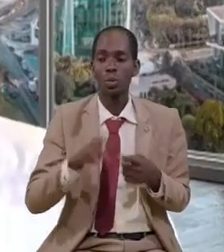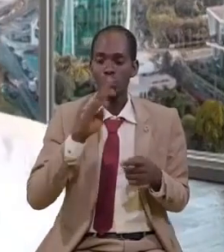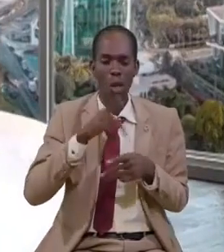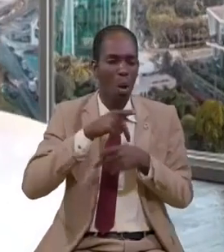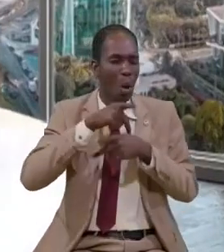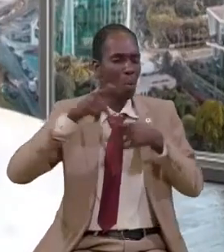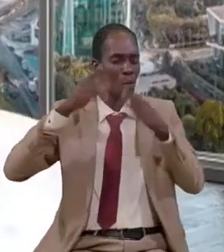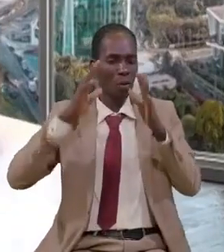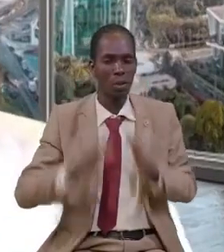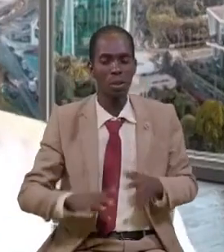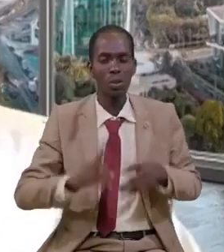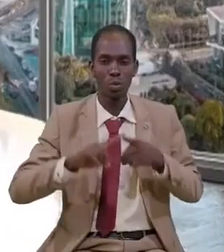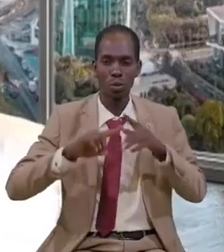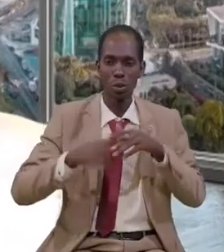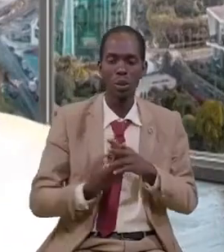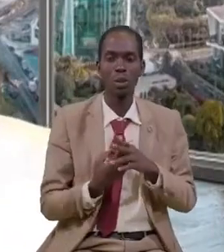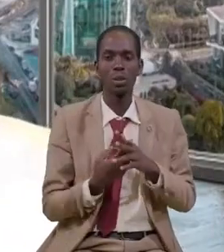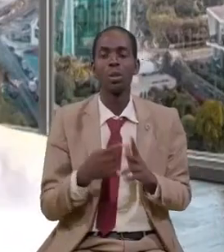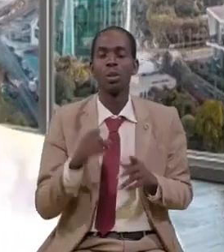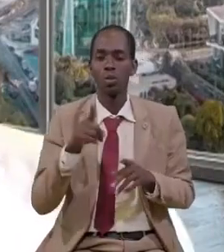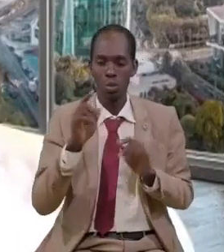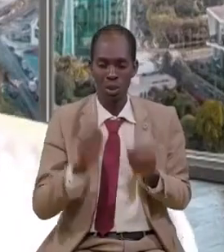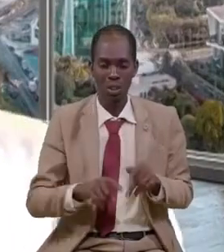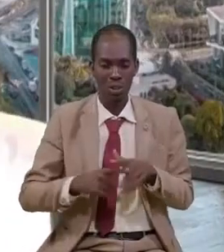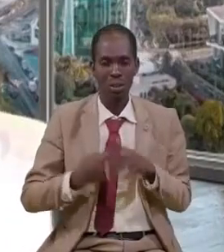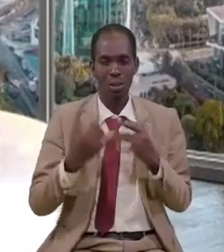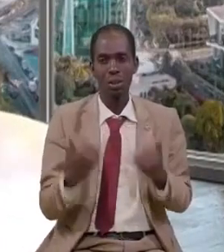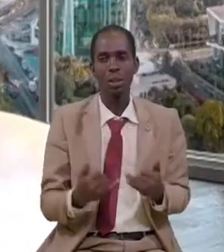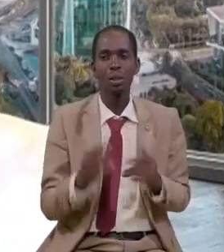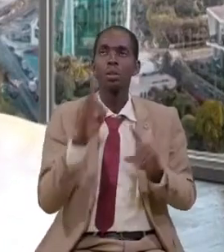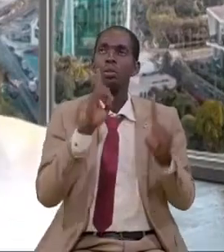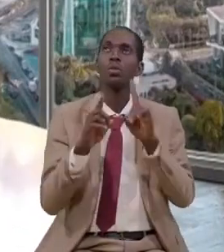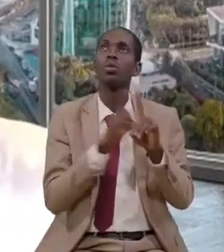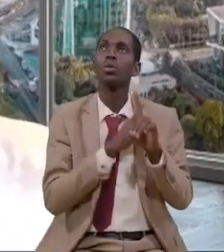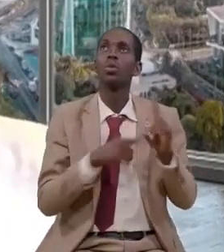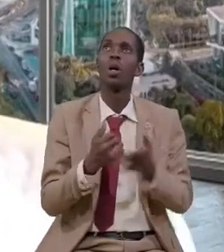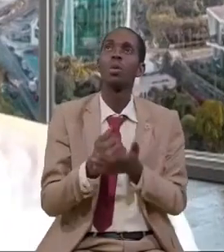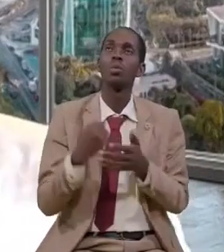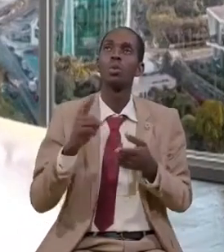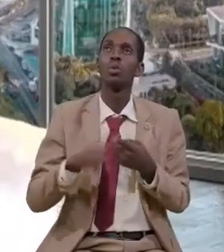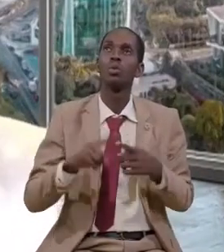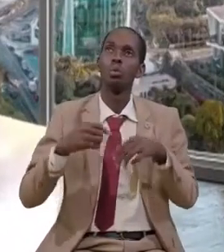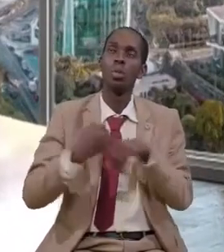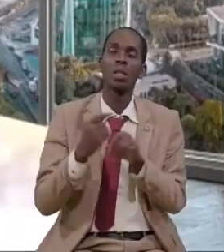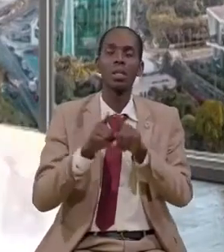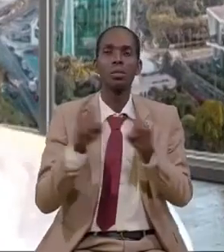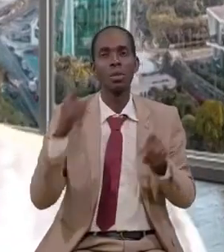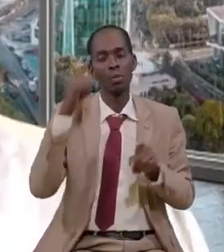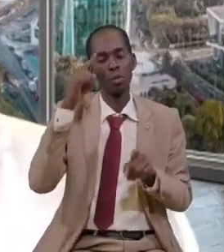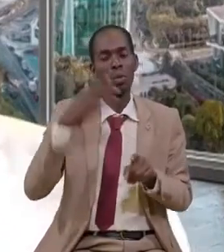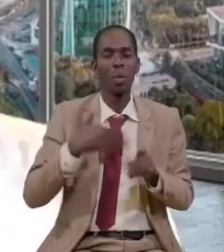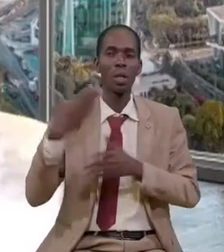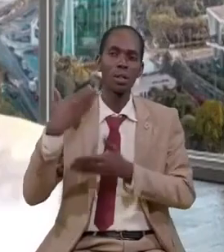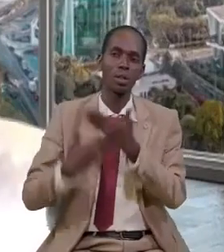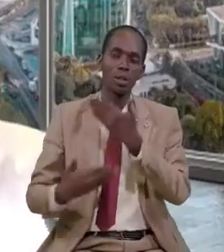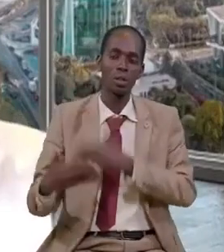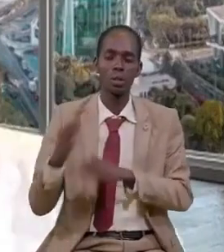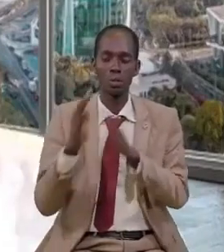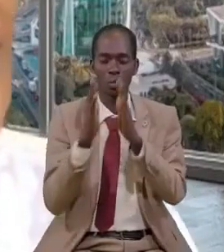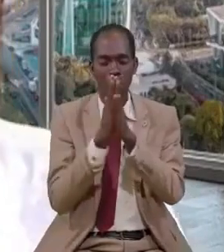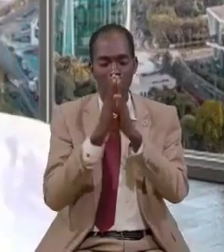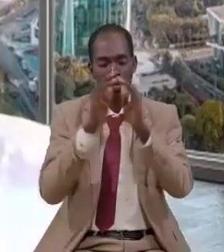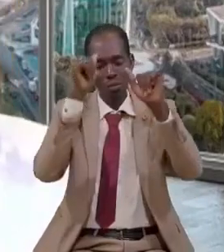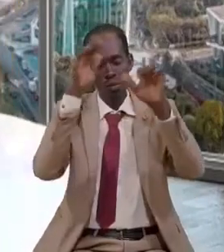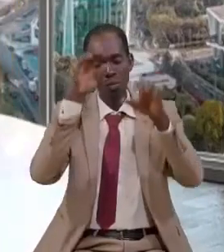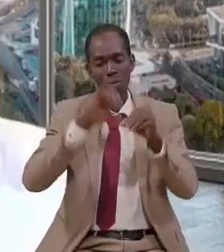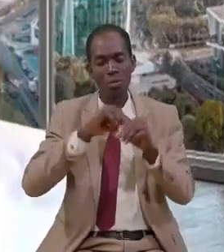me to be somebody who can make a difference for my generation. Let's bow our heads to pray. Father, in the name of Jesus,